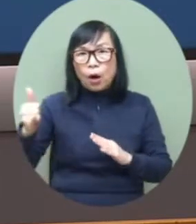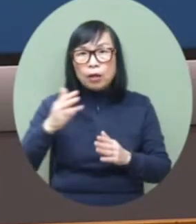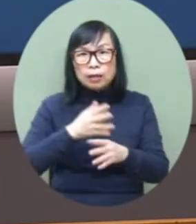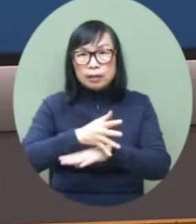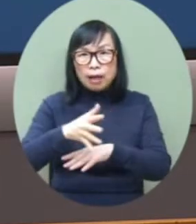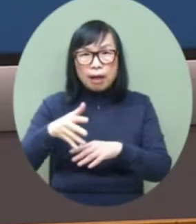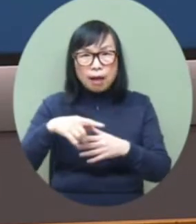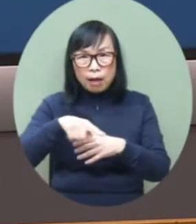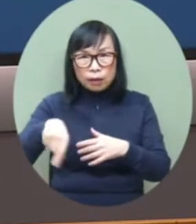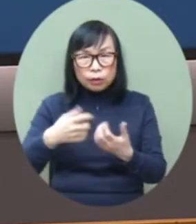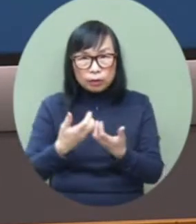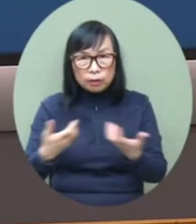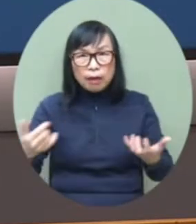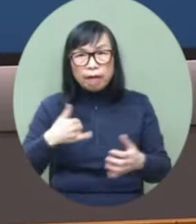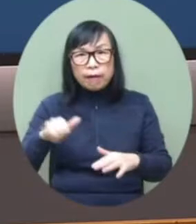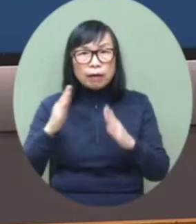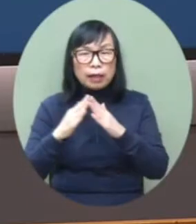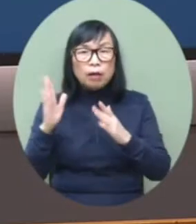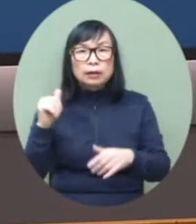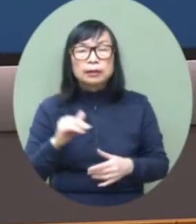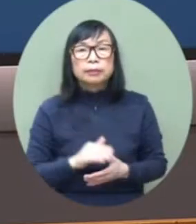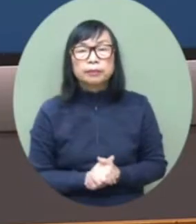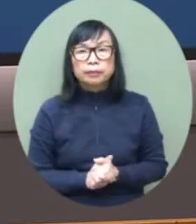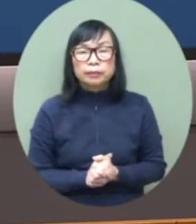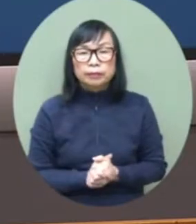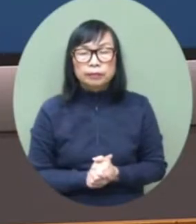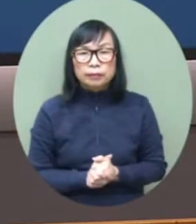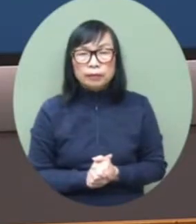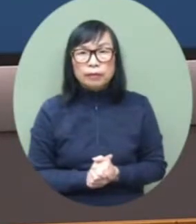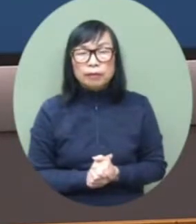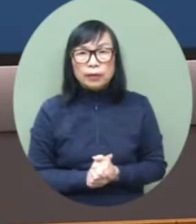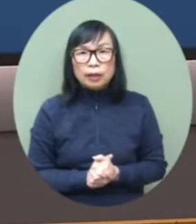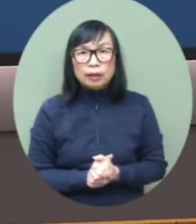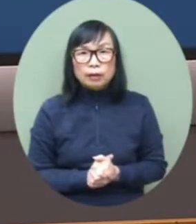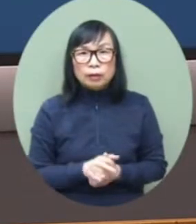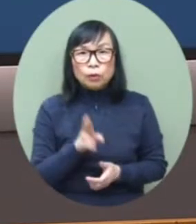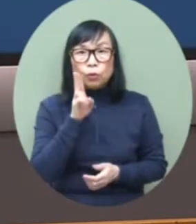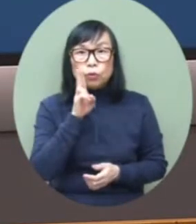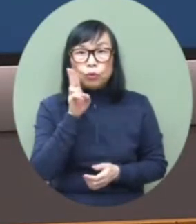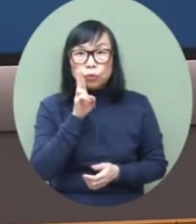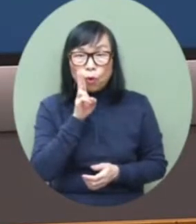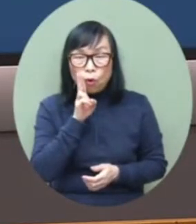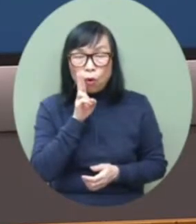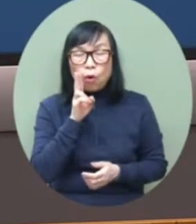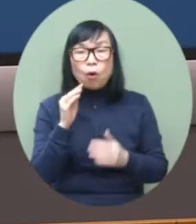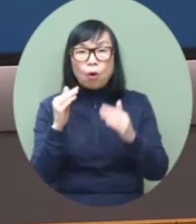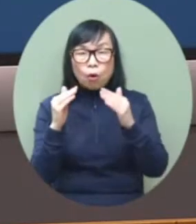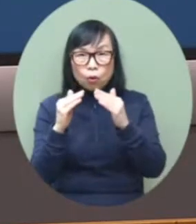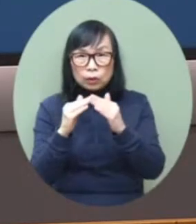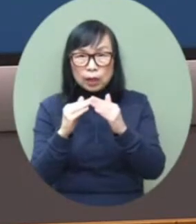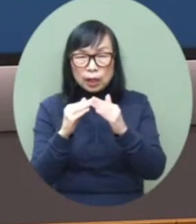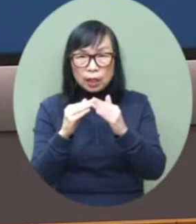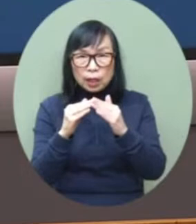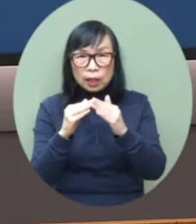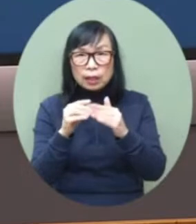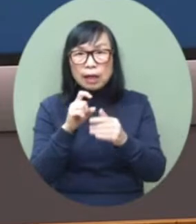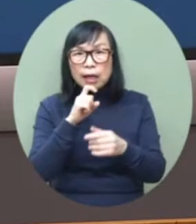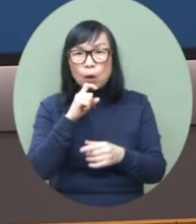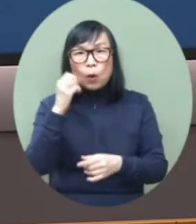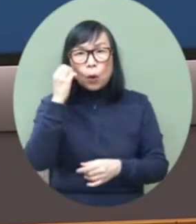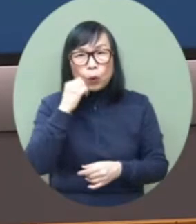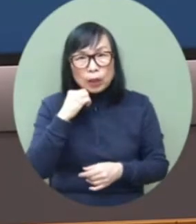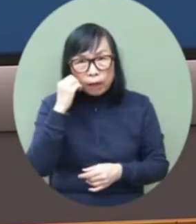facilities to home. So, however, if those with a household with including elderly more than 70 years